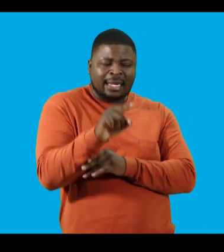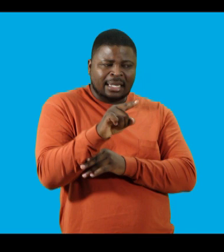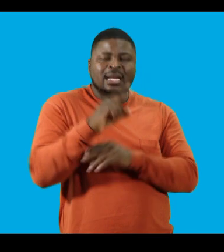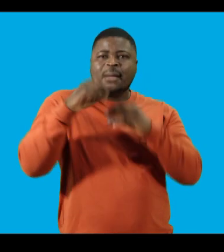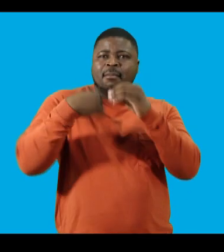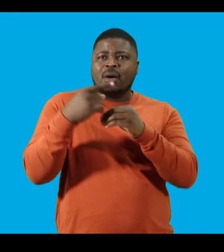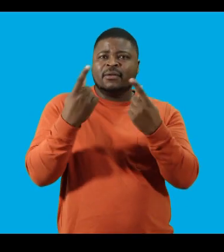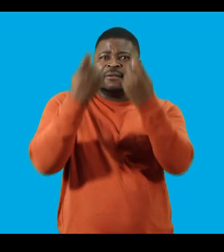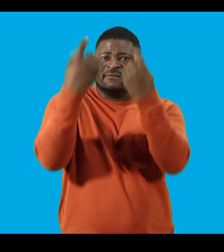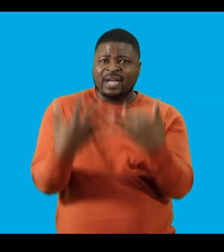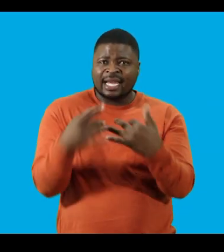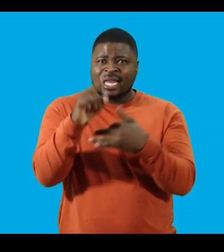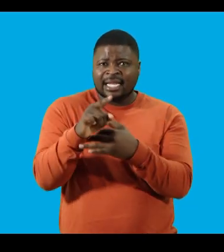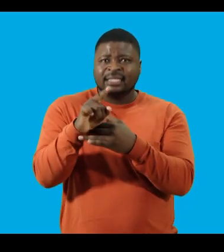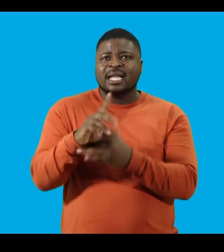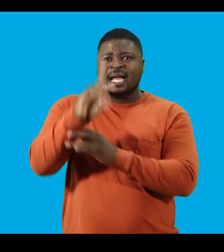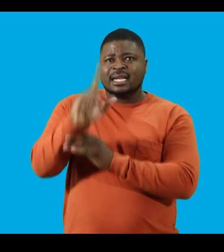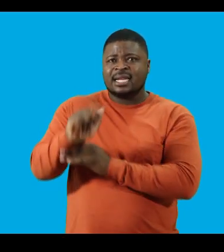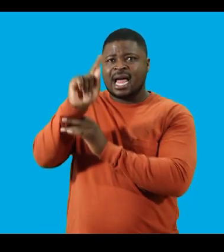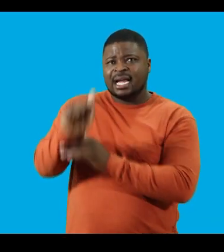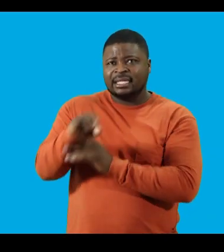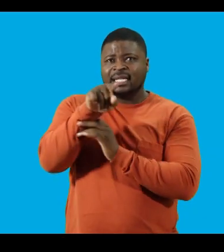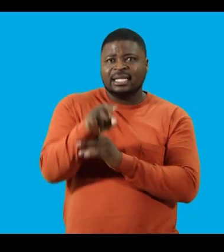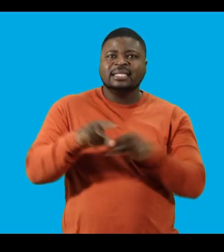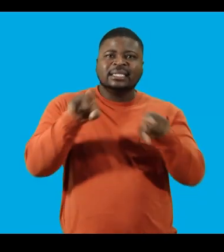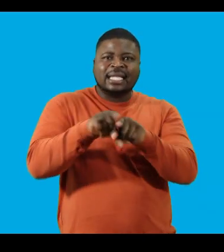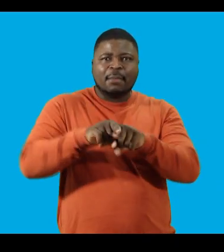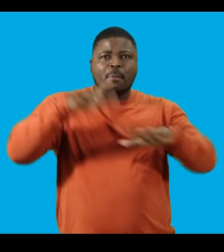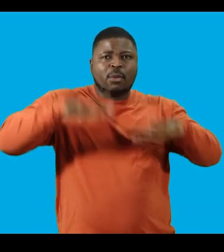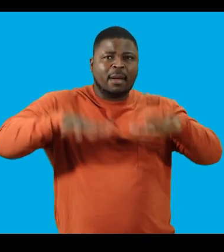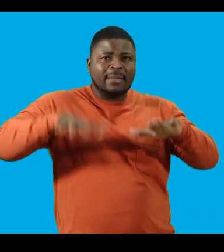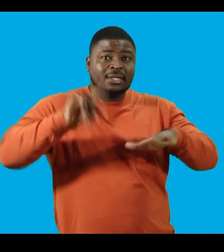on finance, data, and probability.